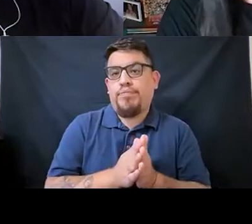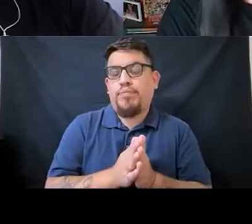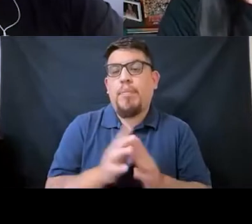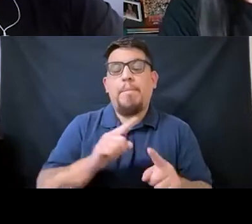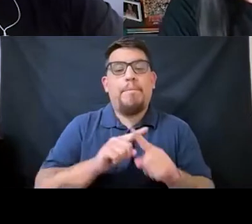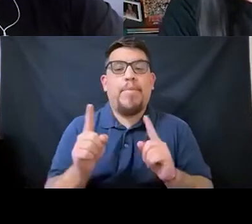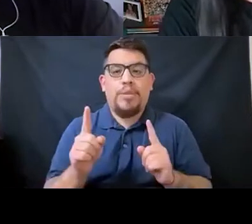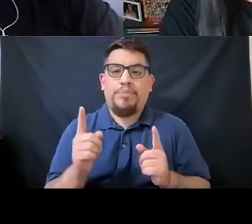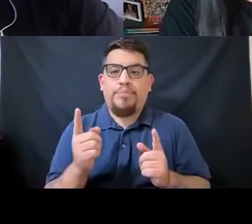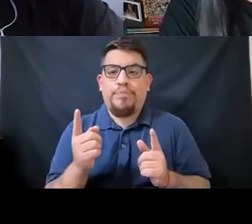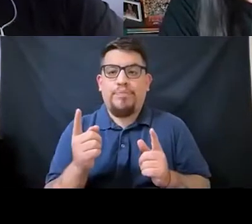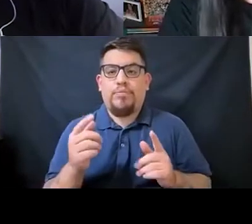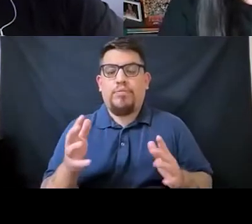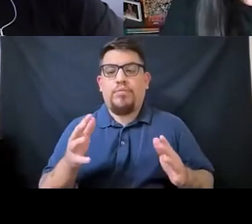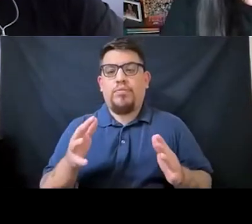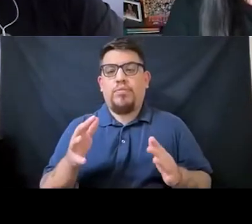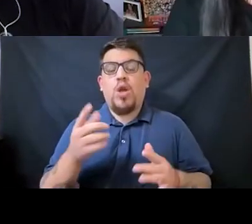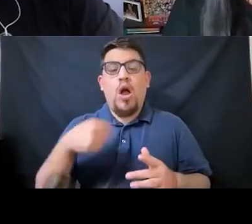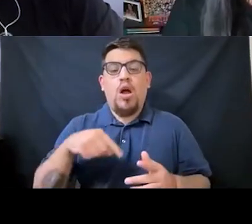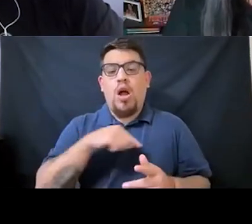But I mean, I think because our